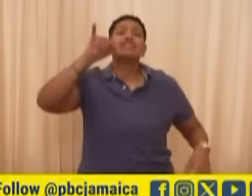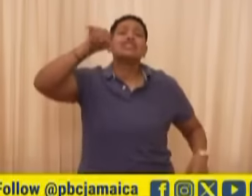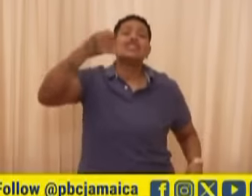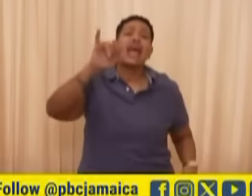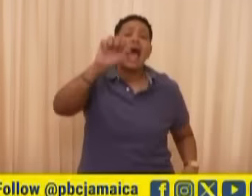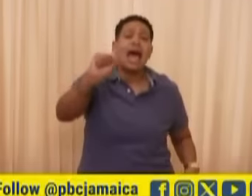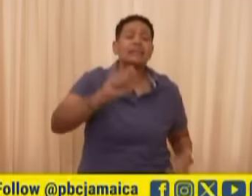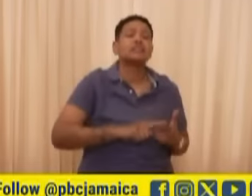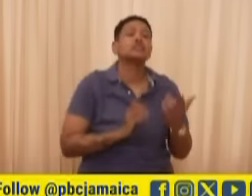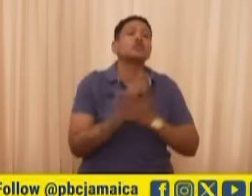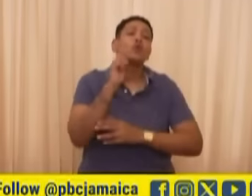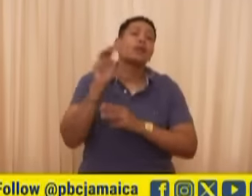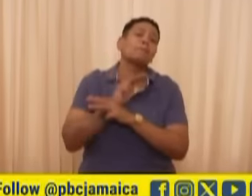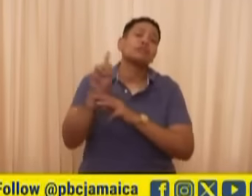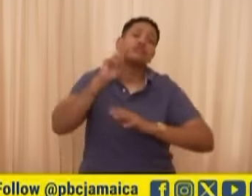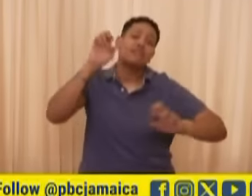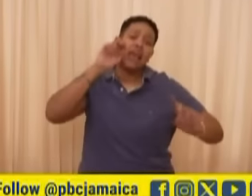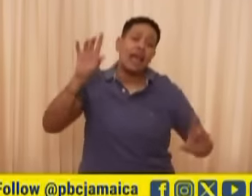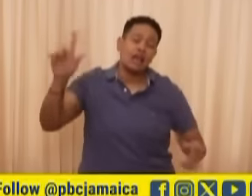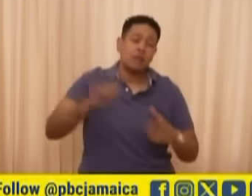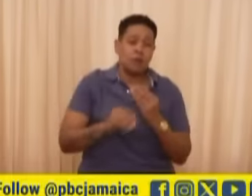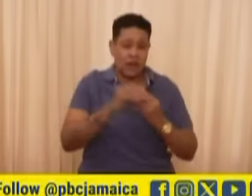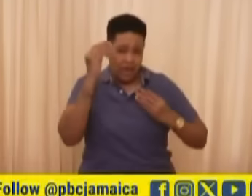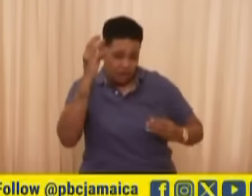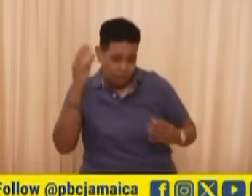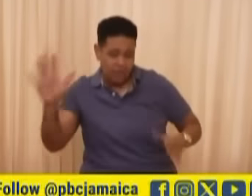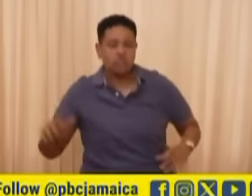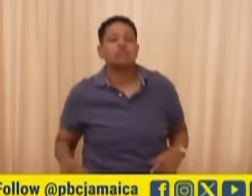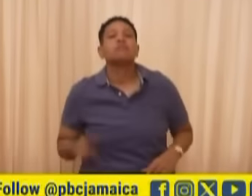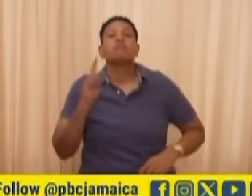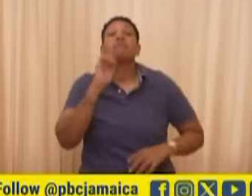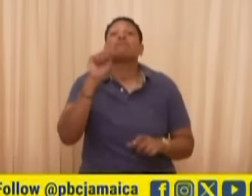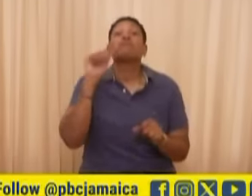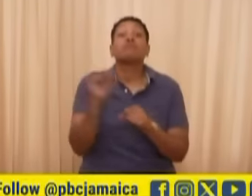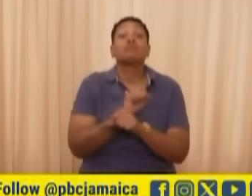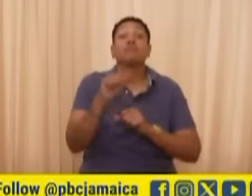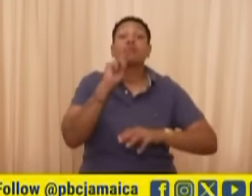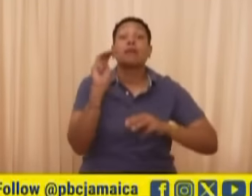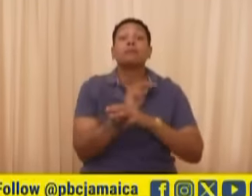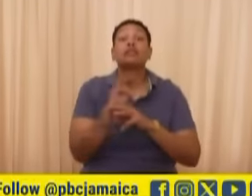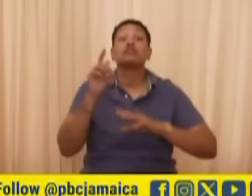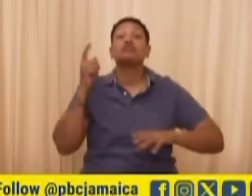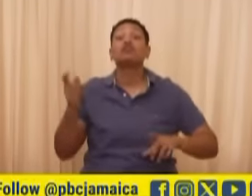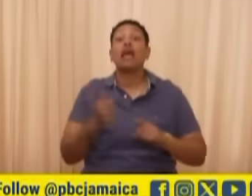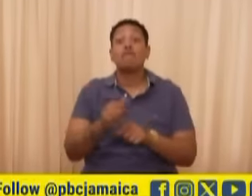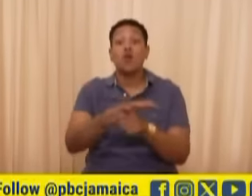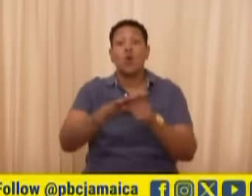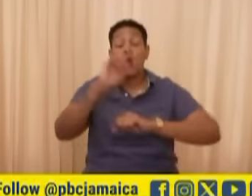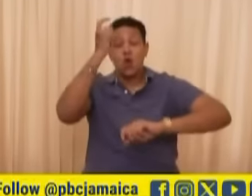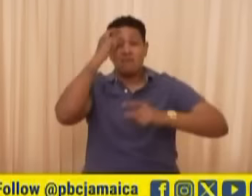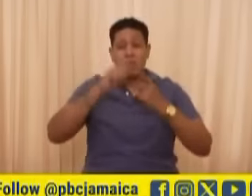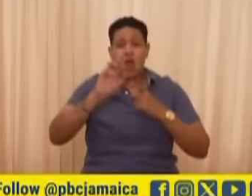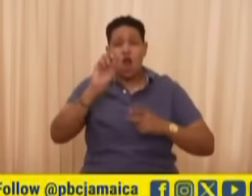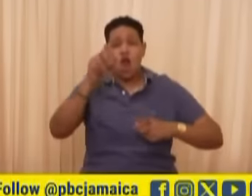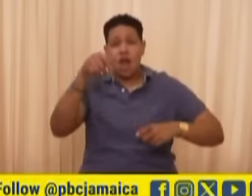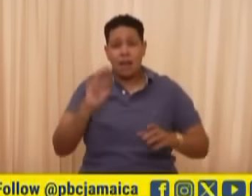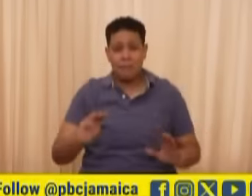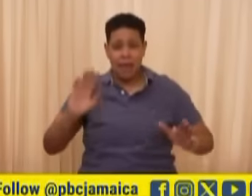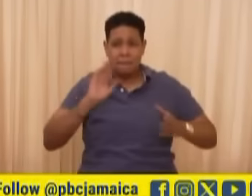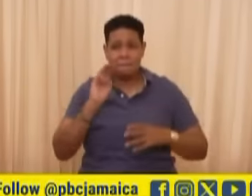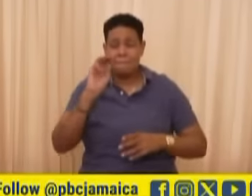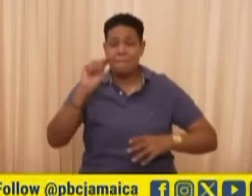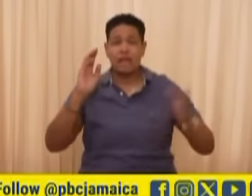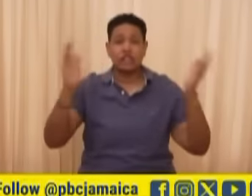JIS through the Ministry of Education and Information, certainly the Ministry of Local Government and ODPEM, the